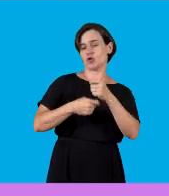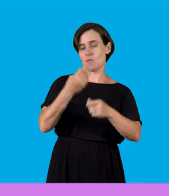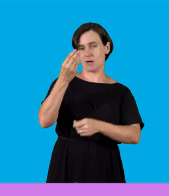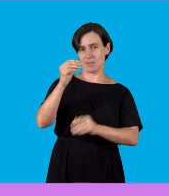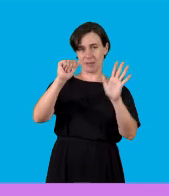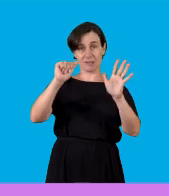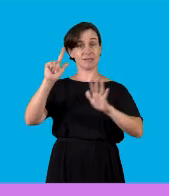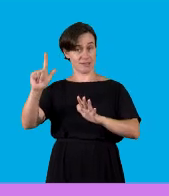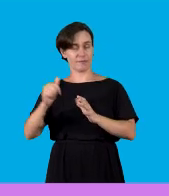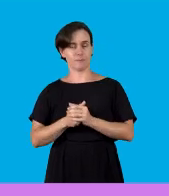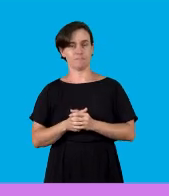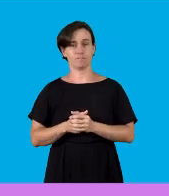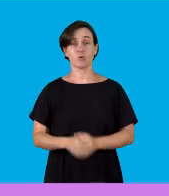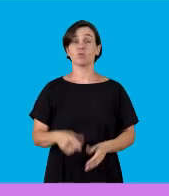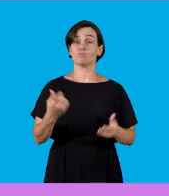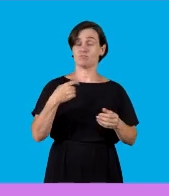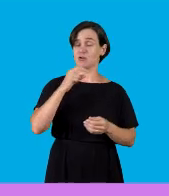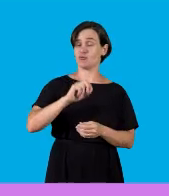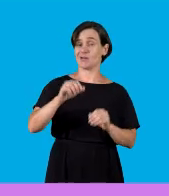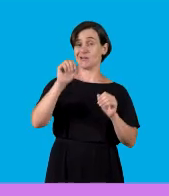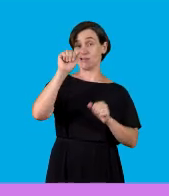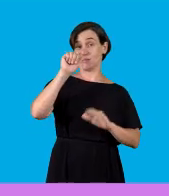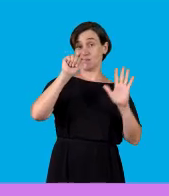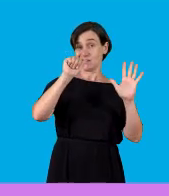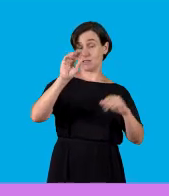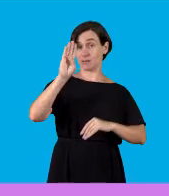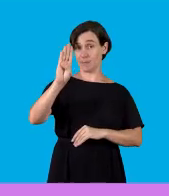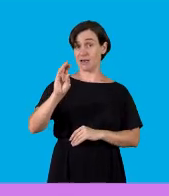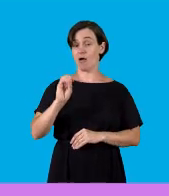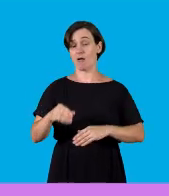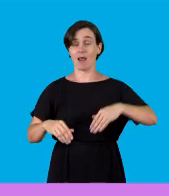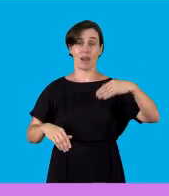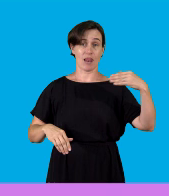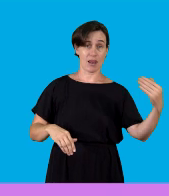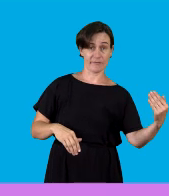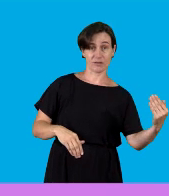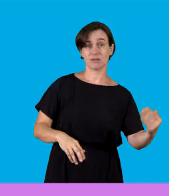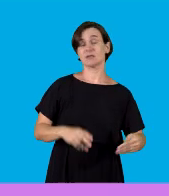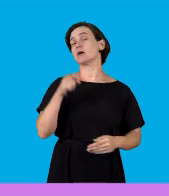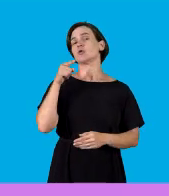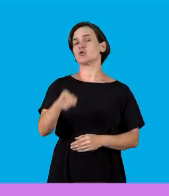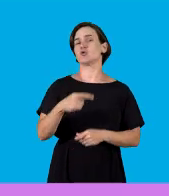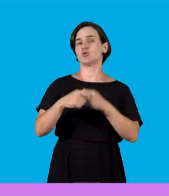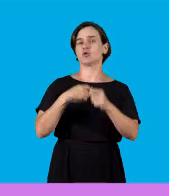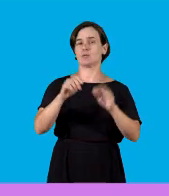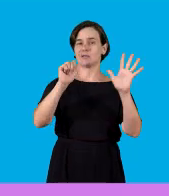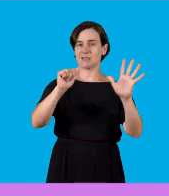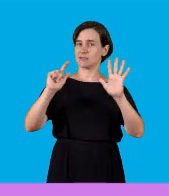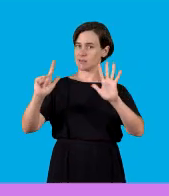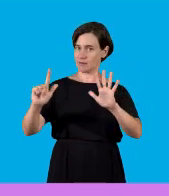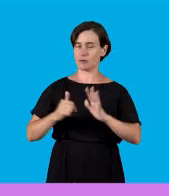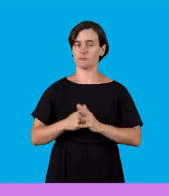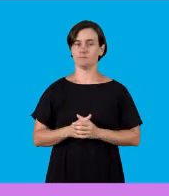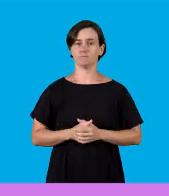Okay, so shop B, 6B is on the, it is on the